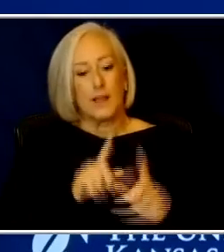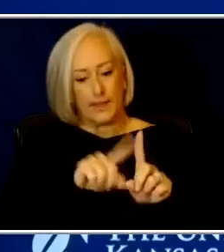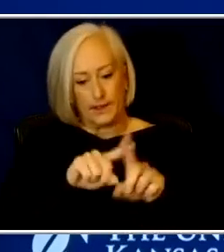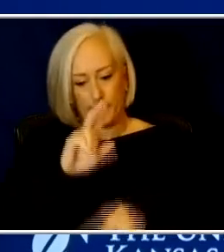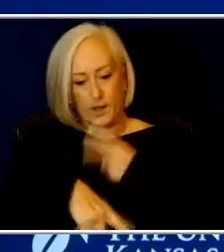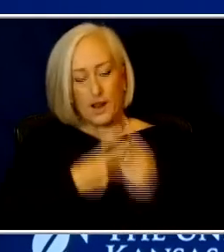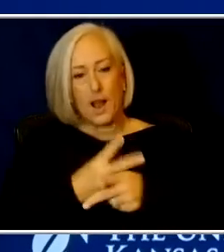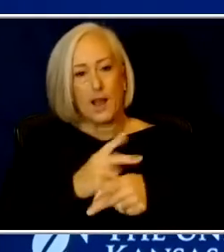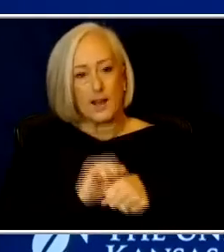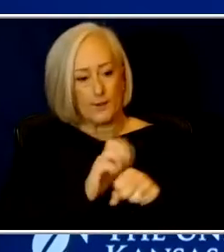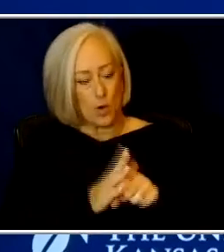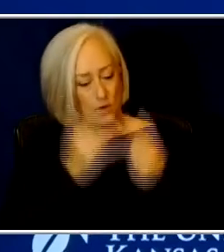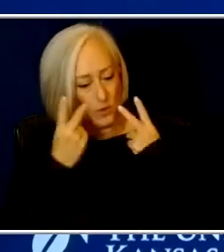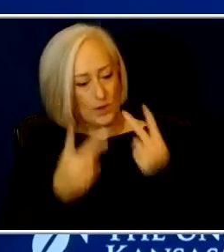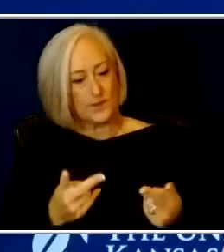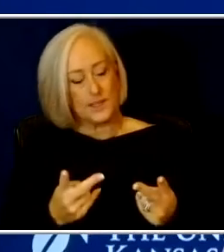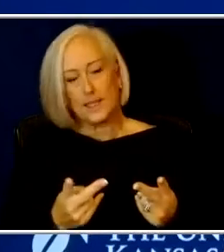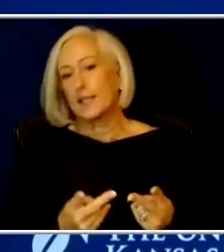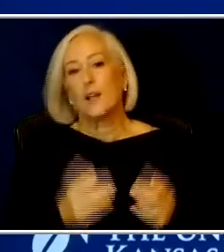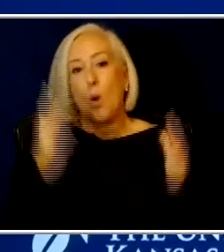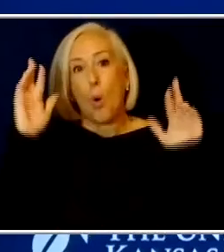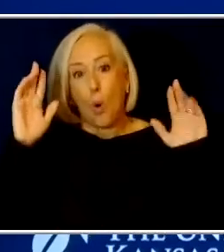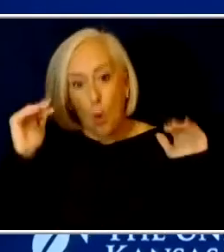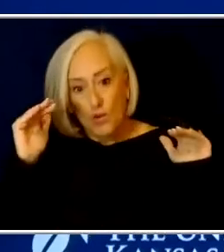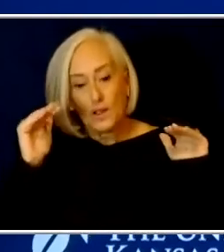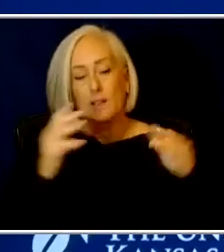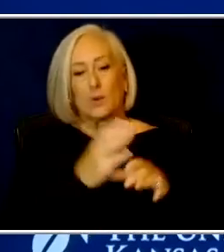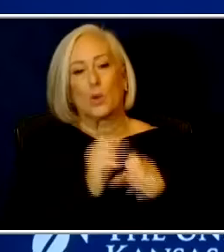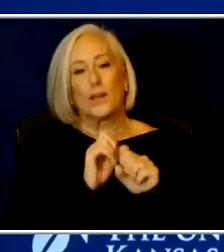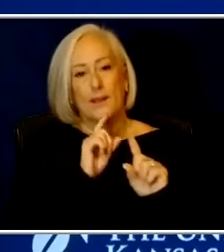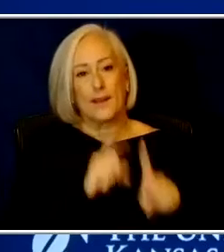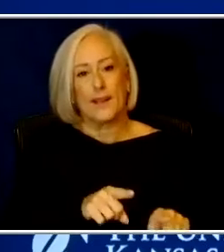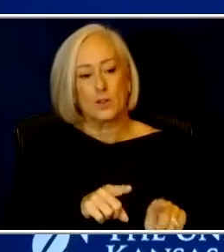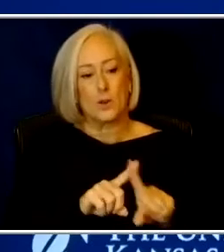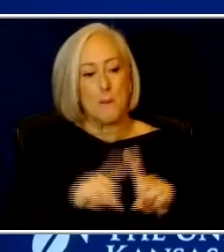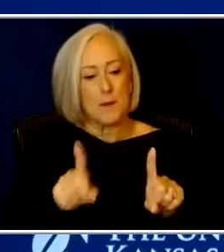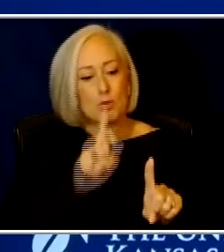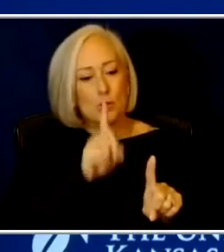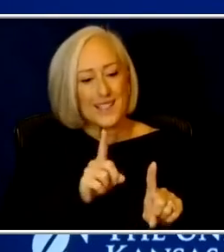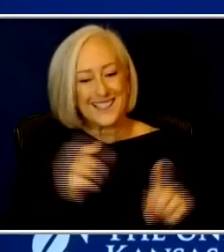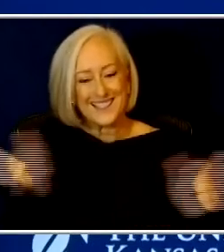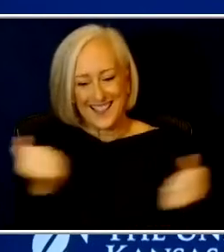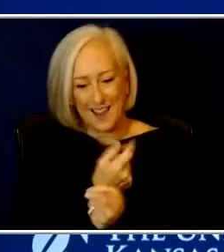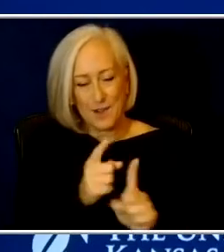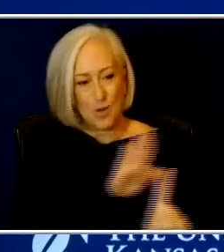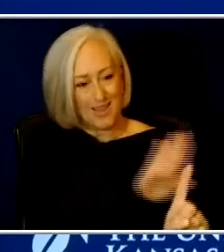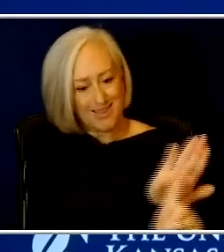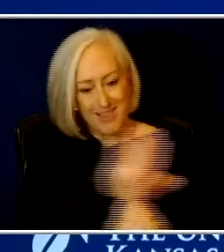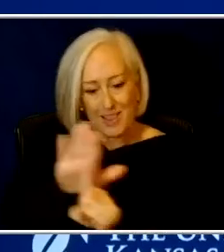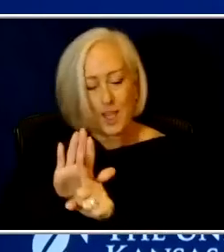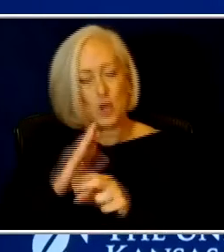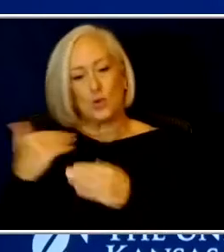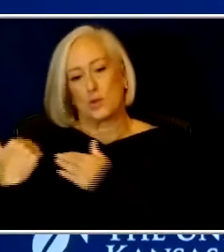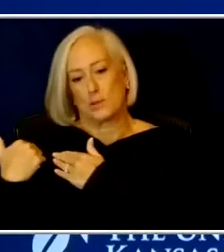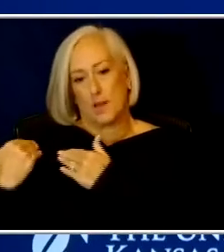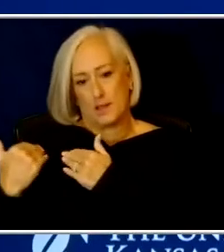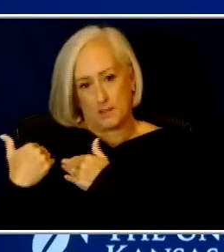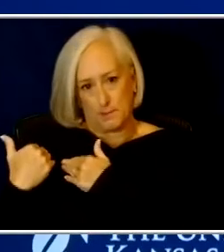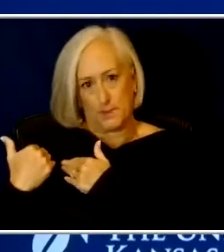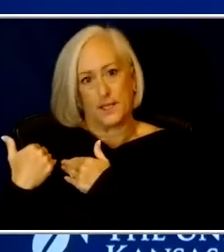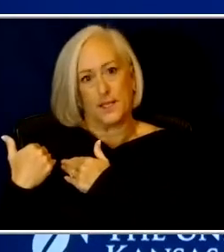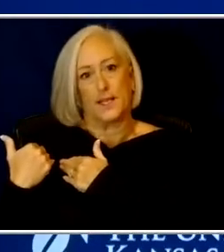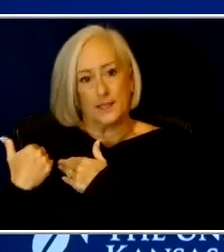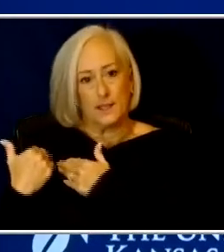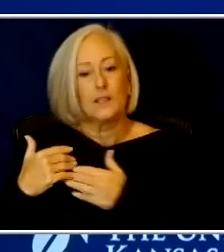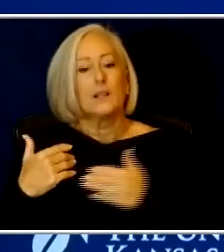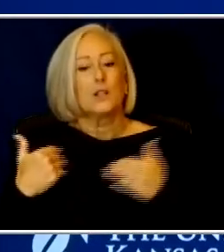becomes incumbent and imperative upon every individual to make sure that they are as immune or protected as